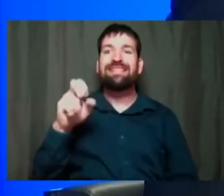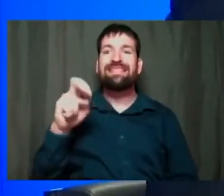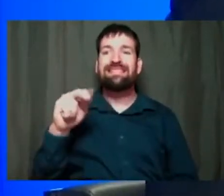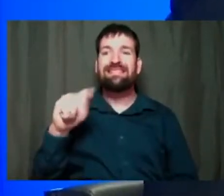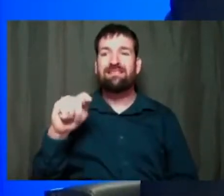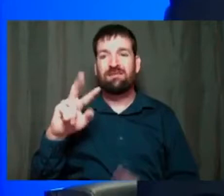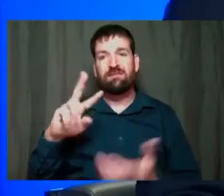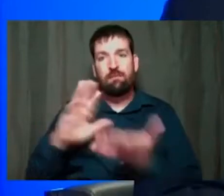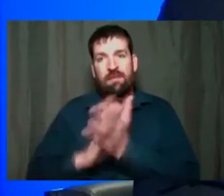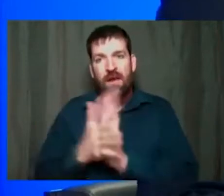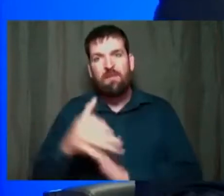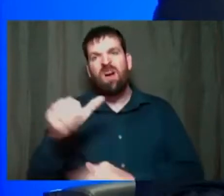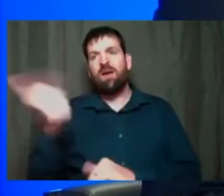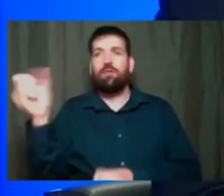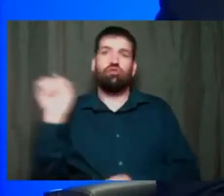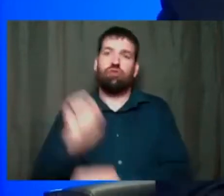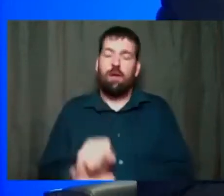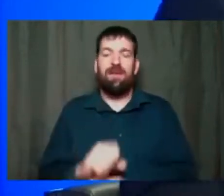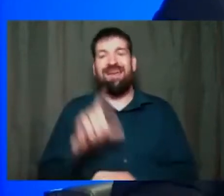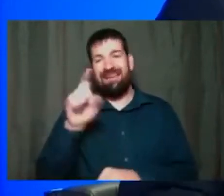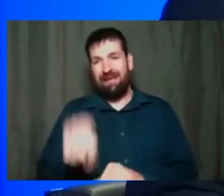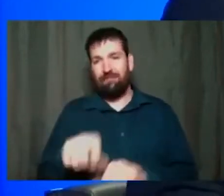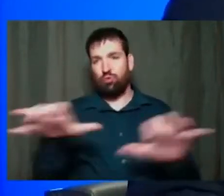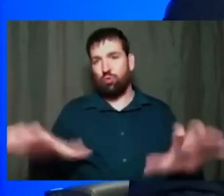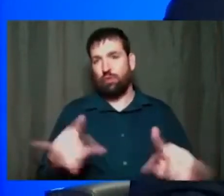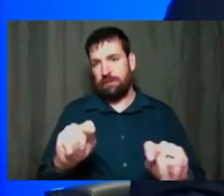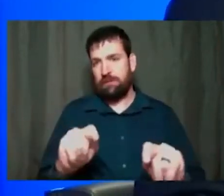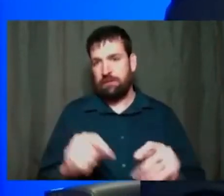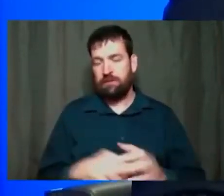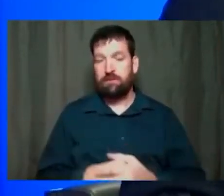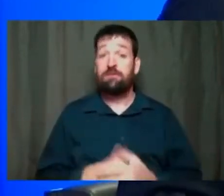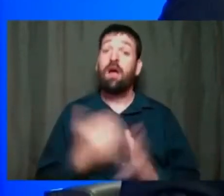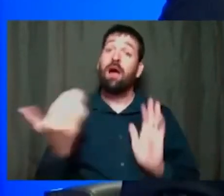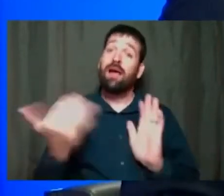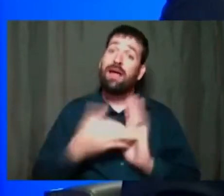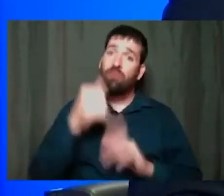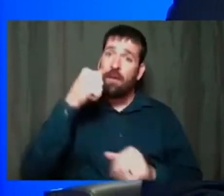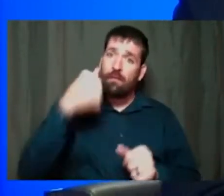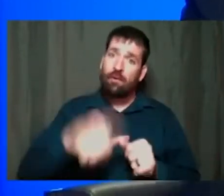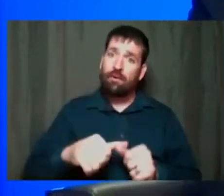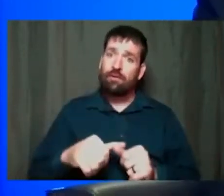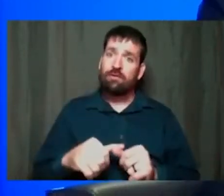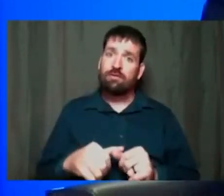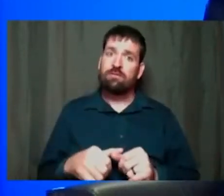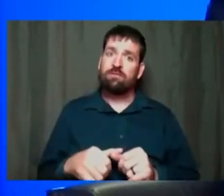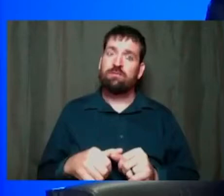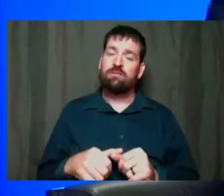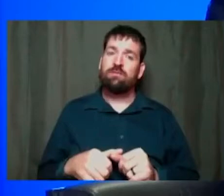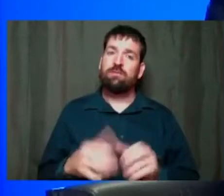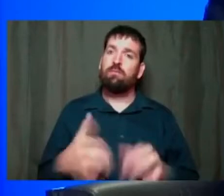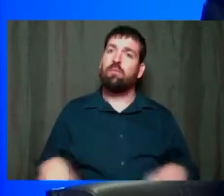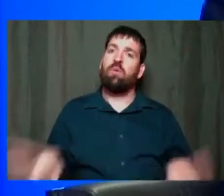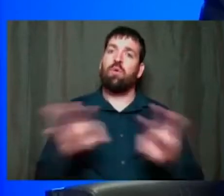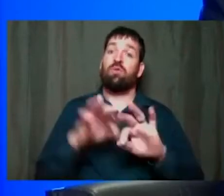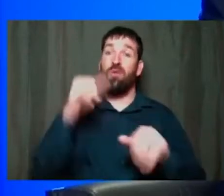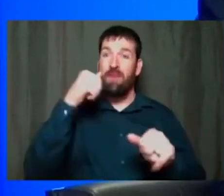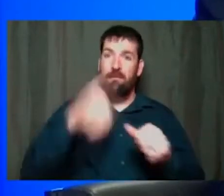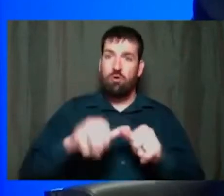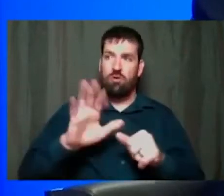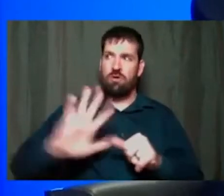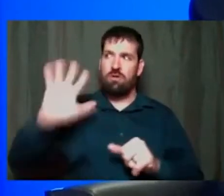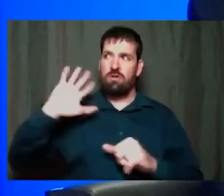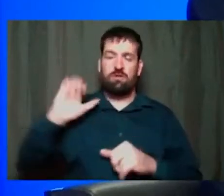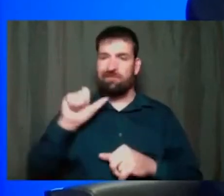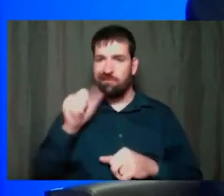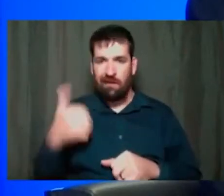else we've got to do. And again, remember, it's really helpful to pull back and remember the time when you didn't have them. Think back to when you